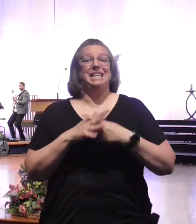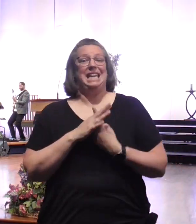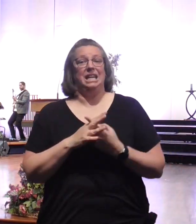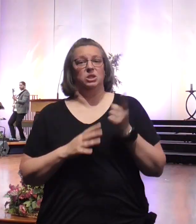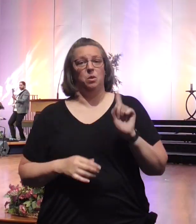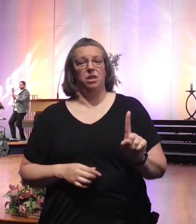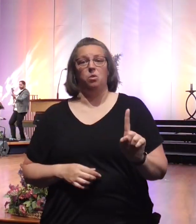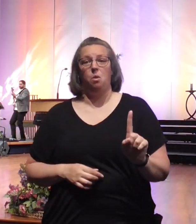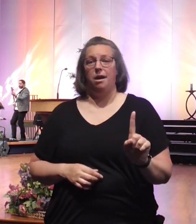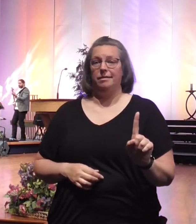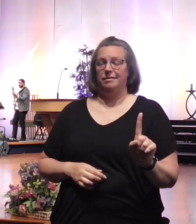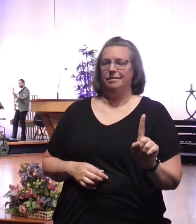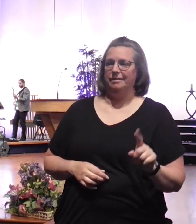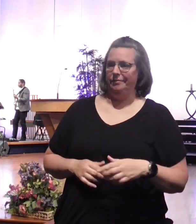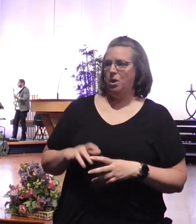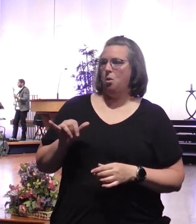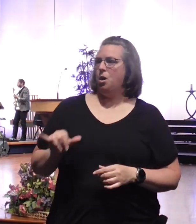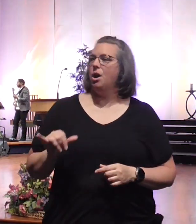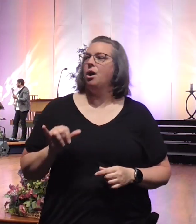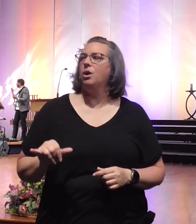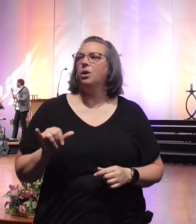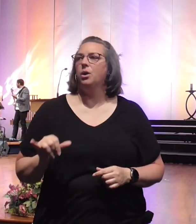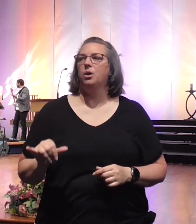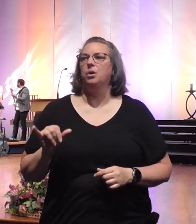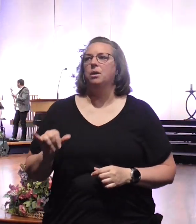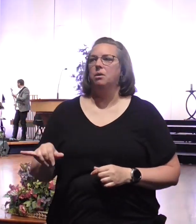all begins with one.